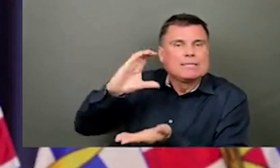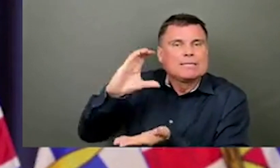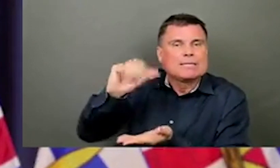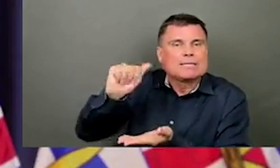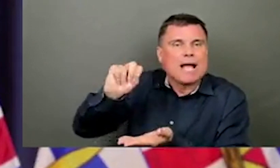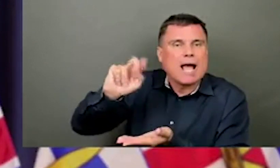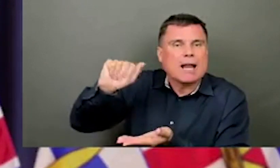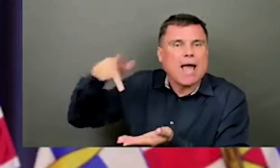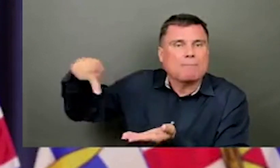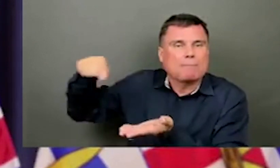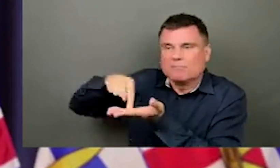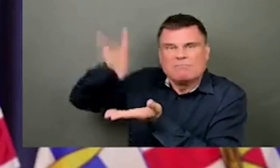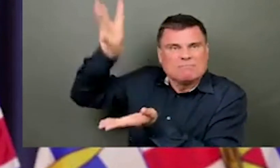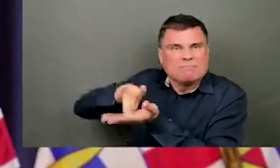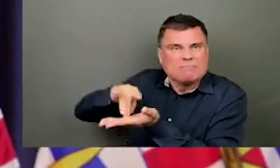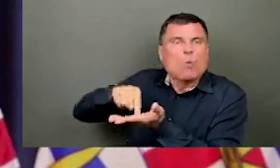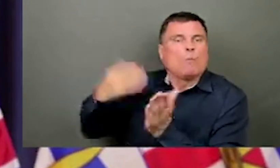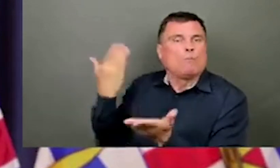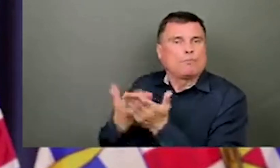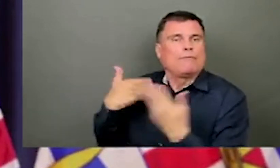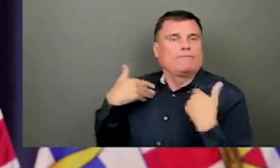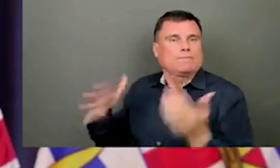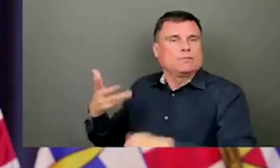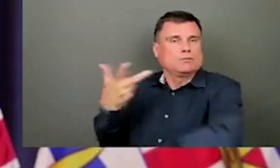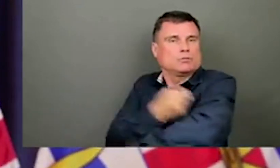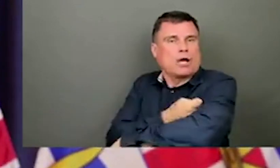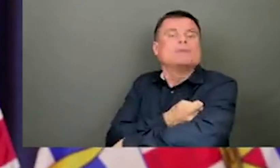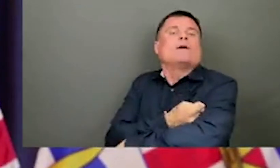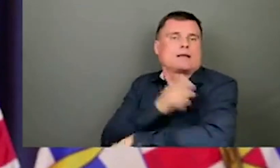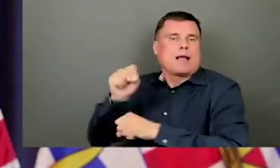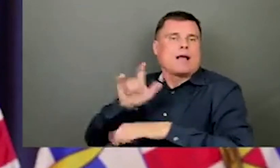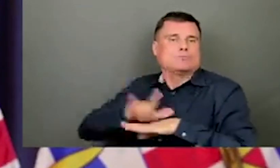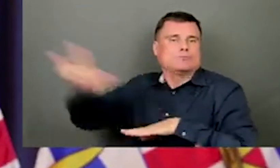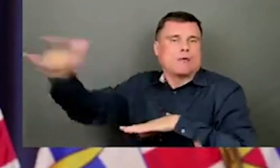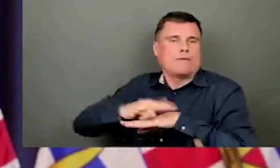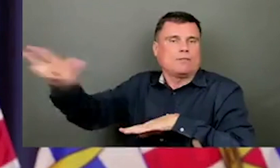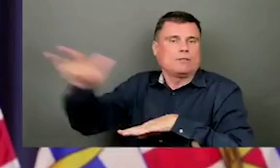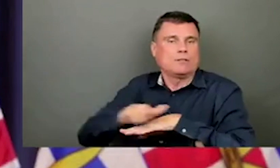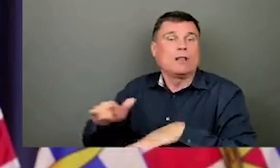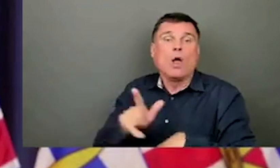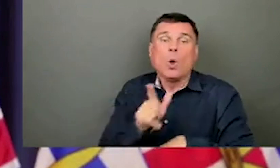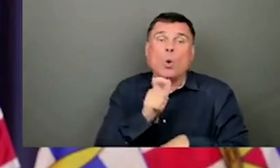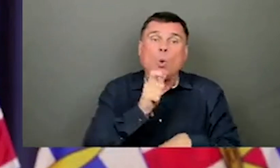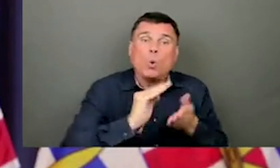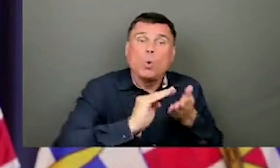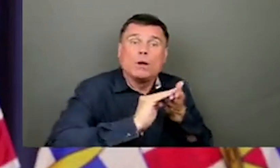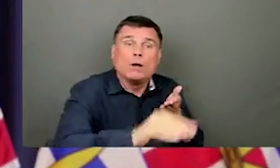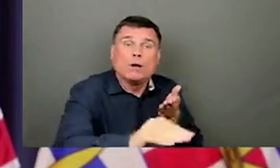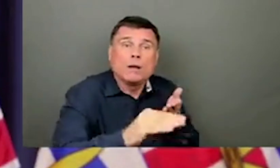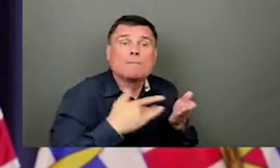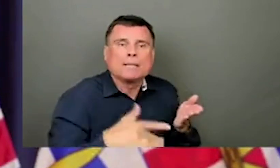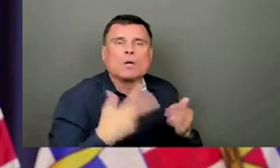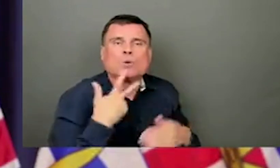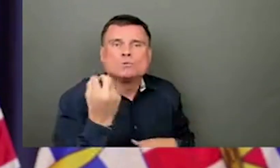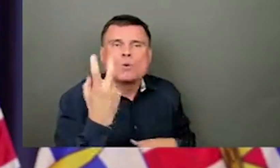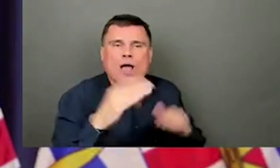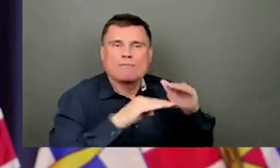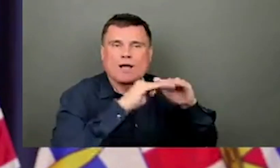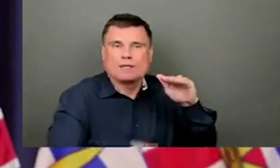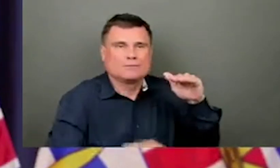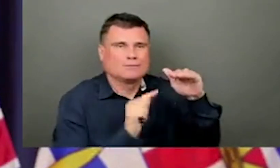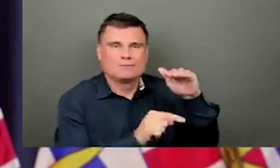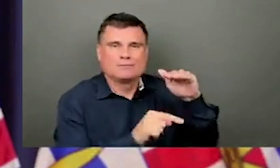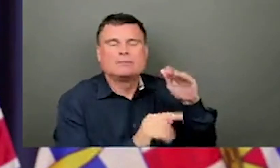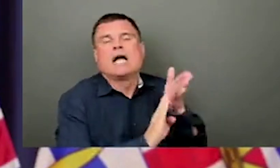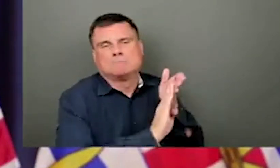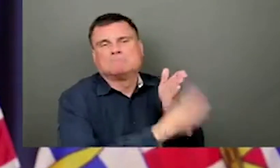The only exemption I will say is children under the age of 12 who are not yet eligible for vaccination. They will be able to